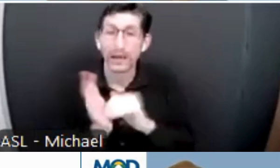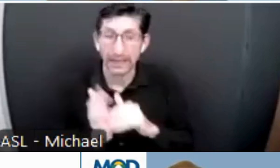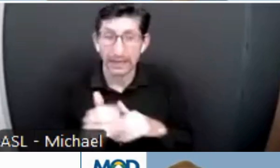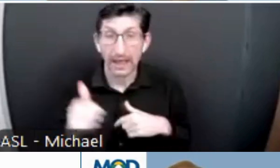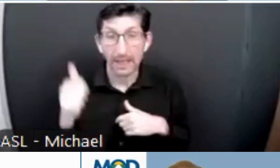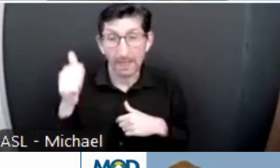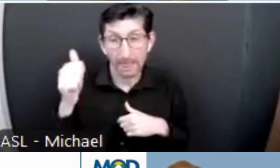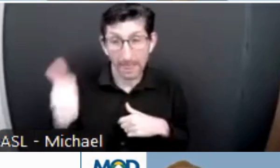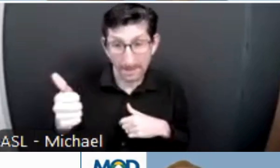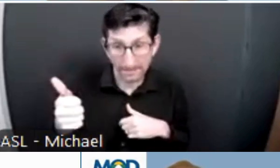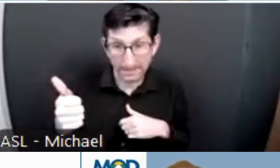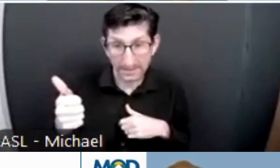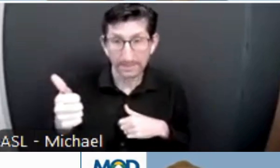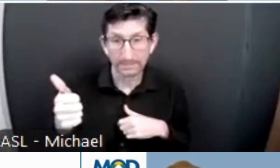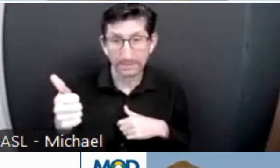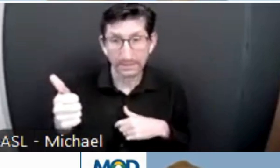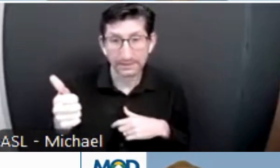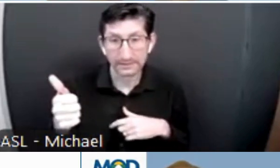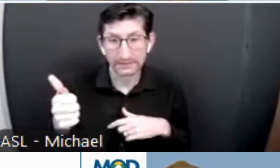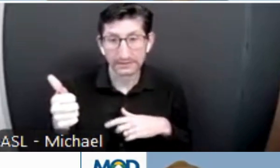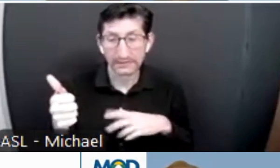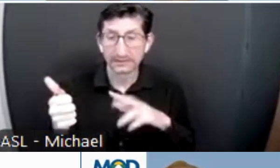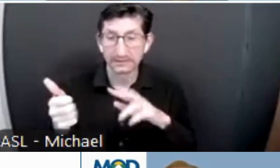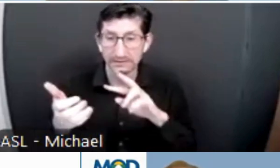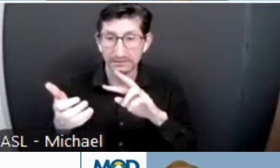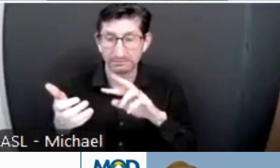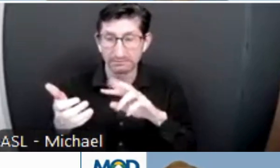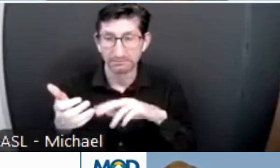of the other emojis to mean no.